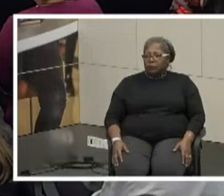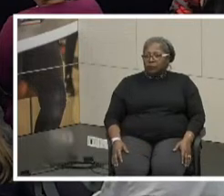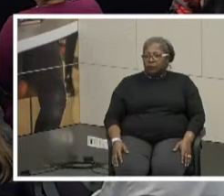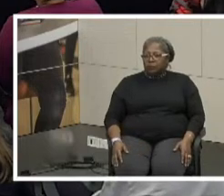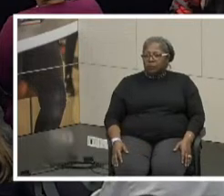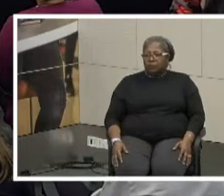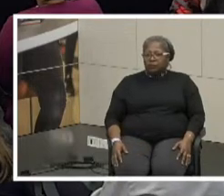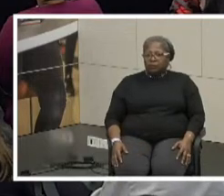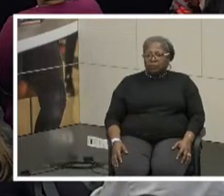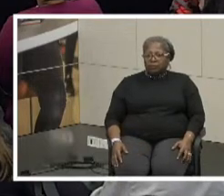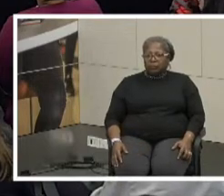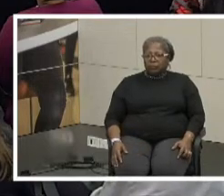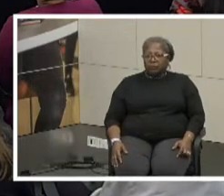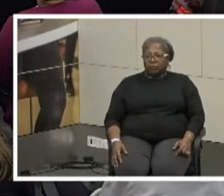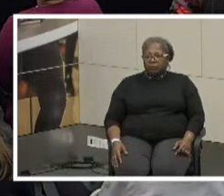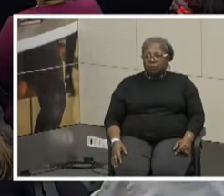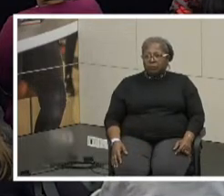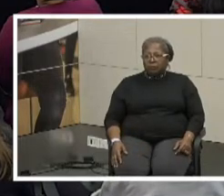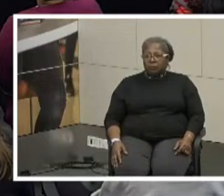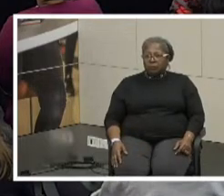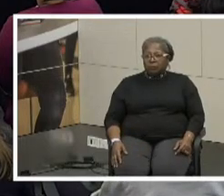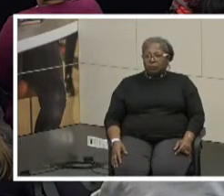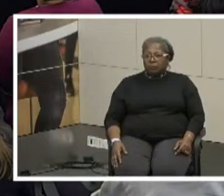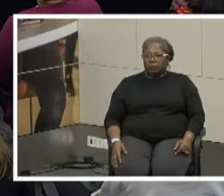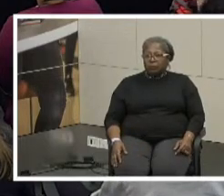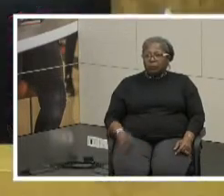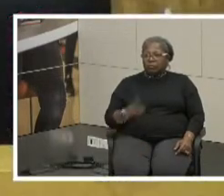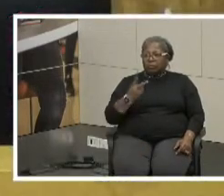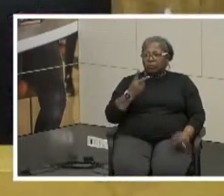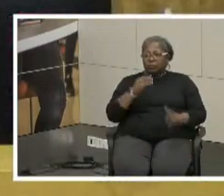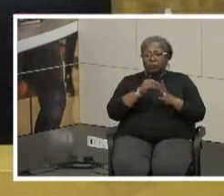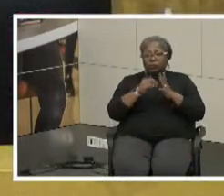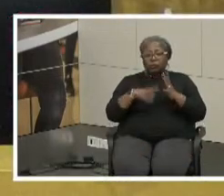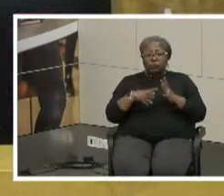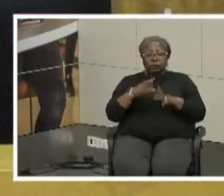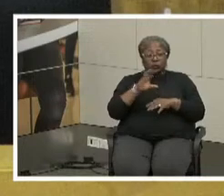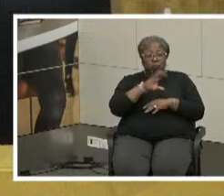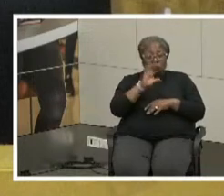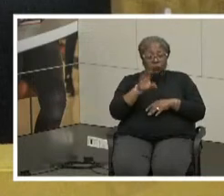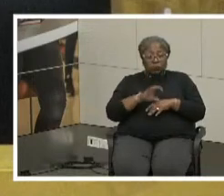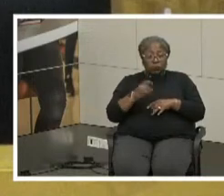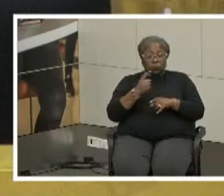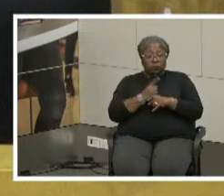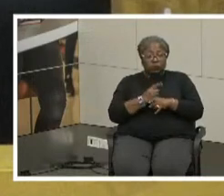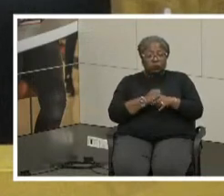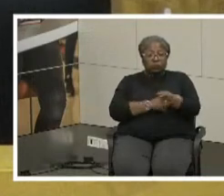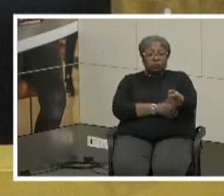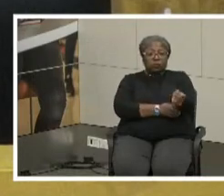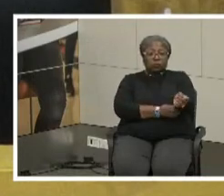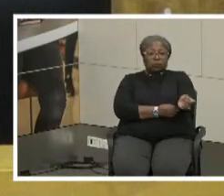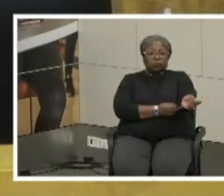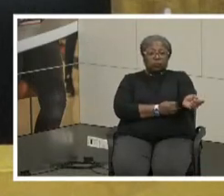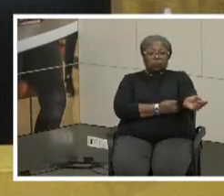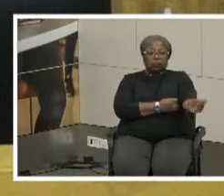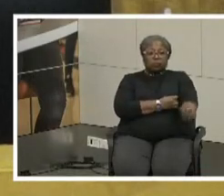you I think we've got uh two student speakers via Zoom Emily is that